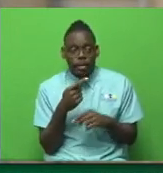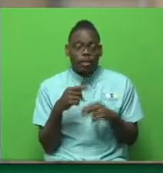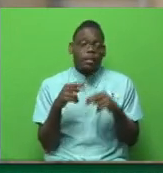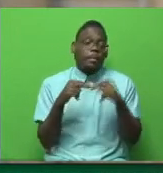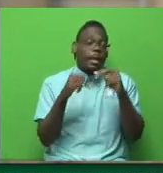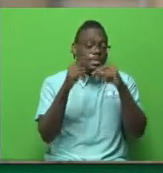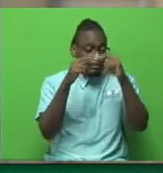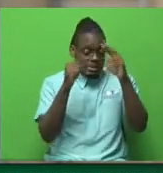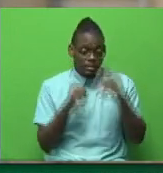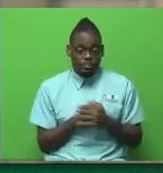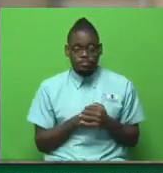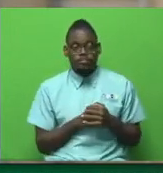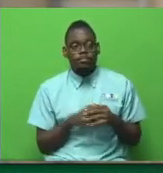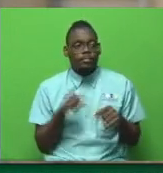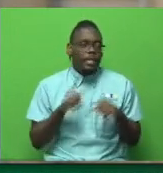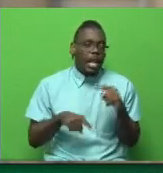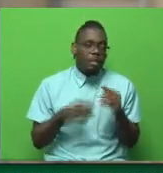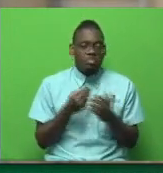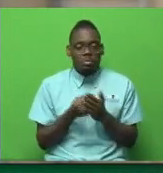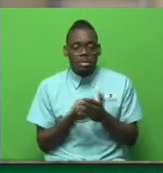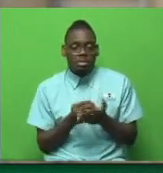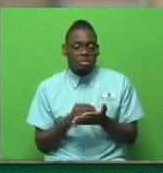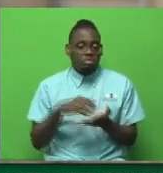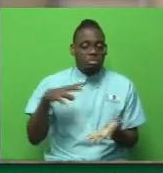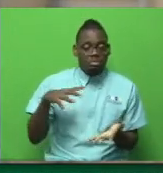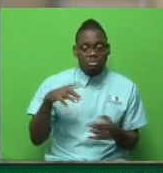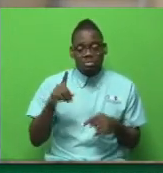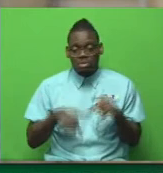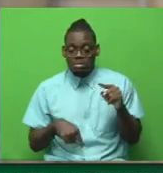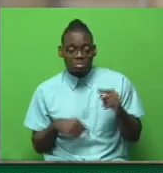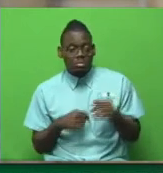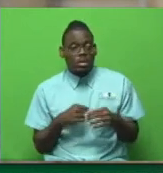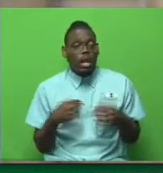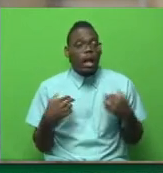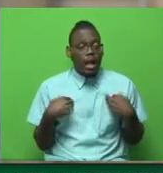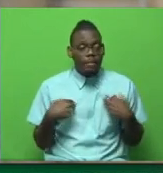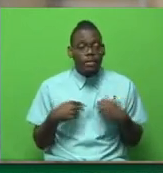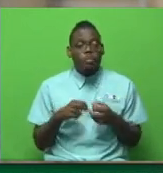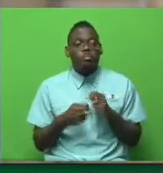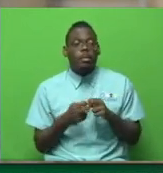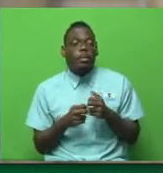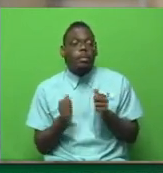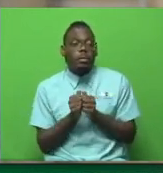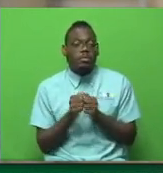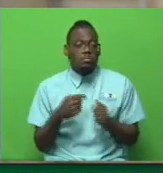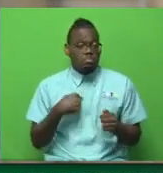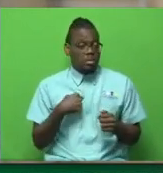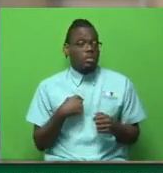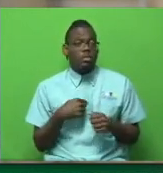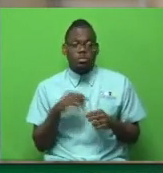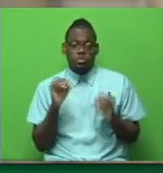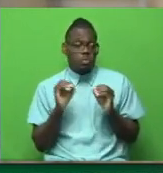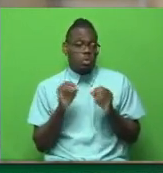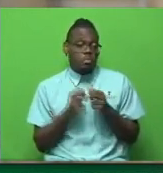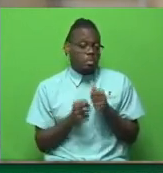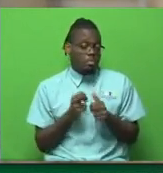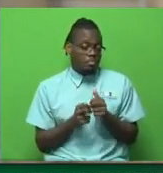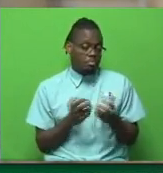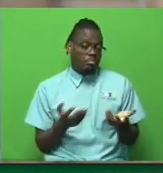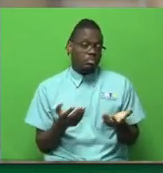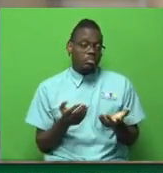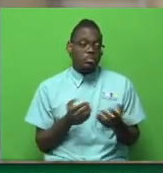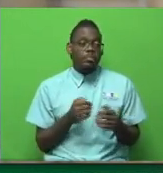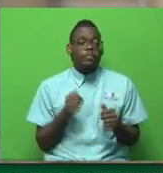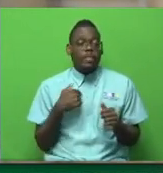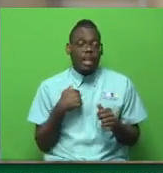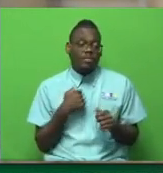skewed their values are they have a problem with me but they have no problem being a part of a party that formed perhaps the most